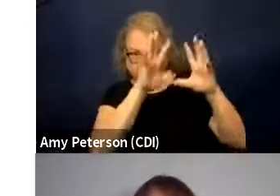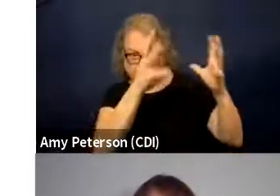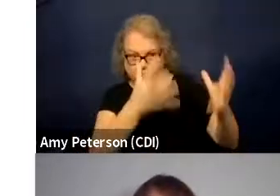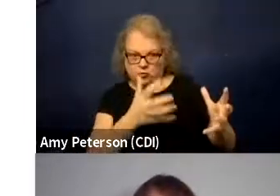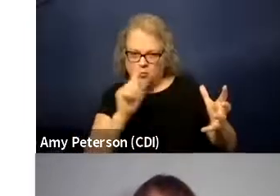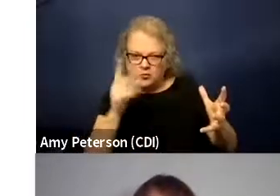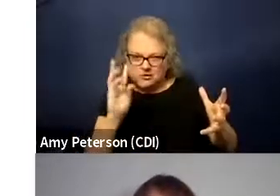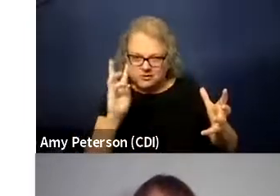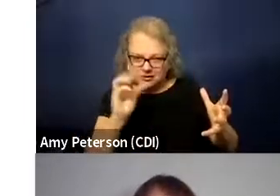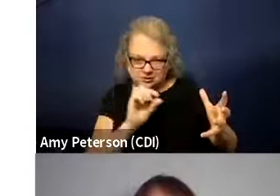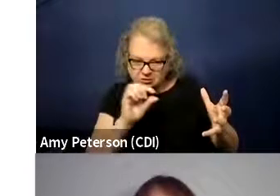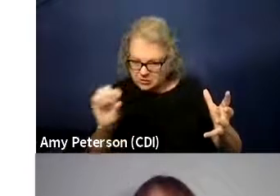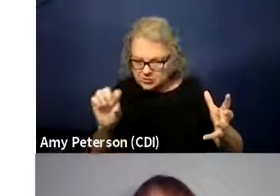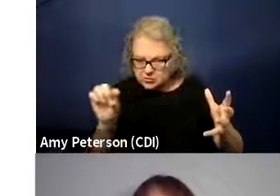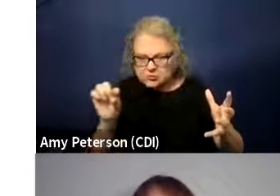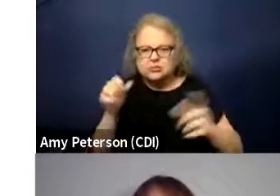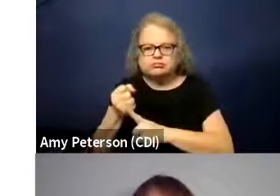is treatable with